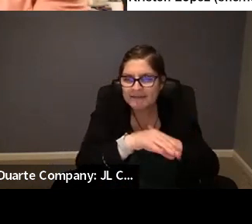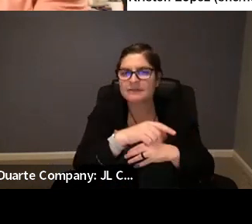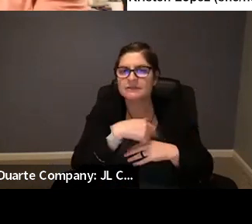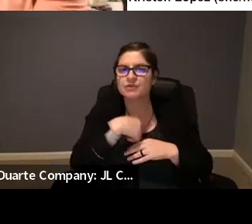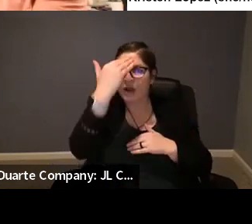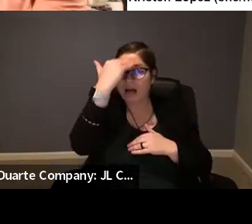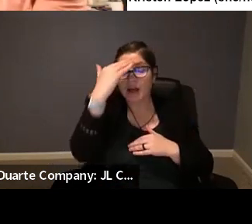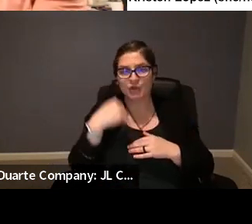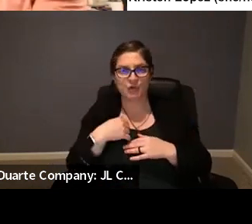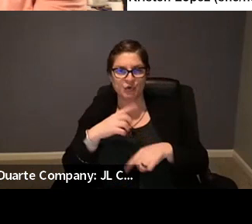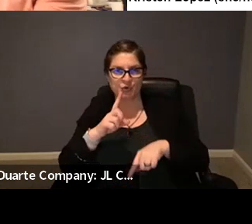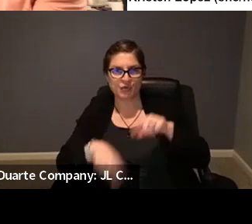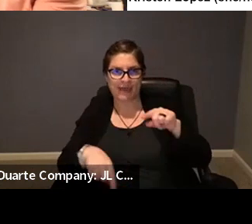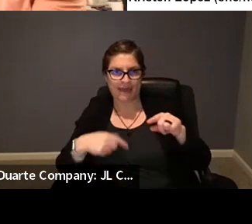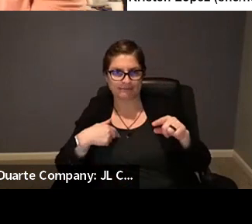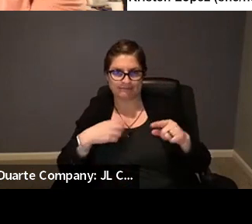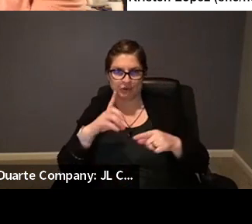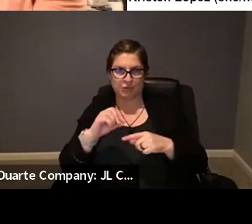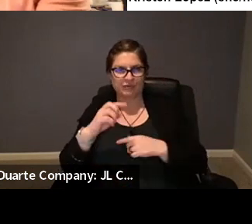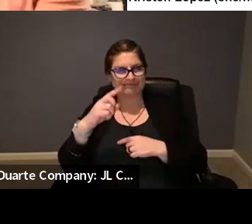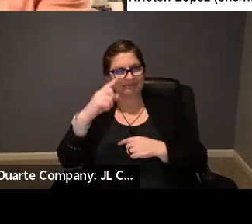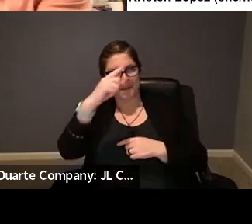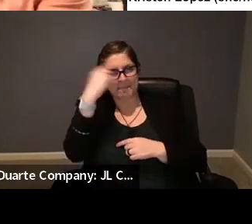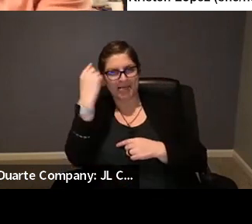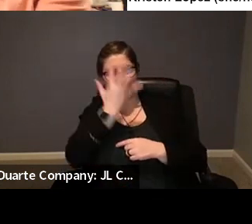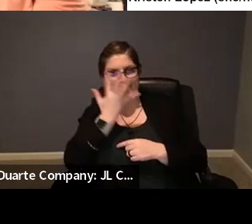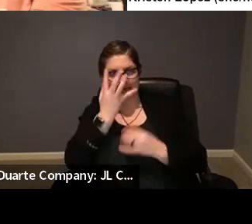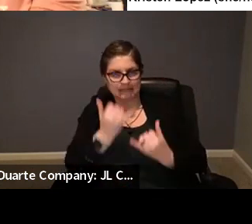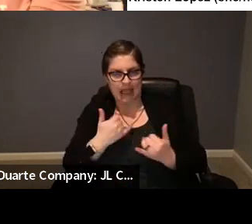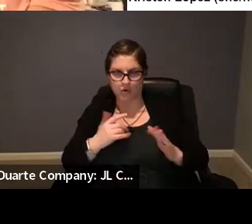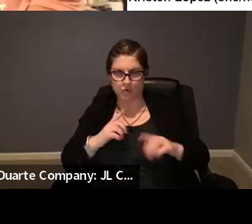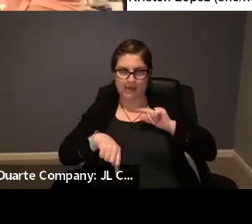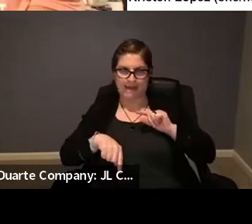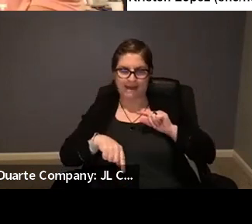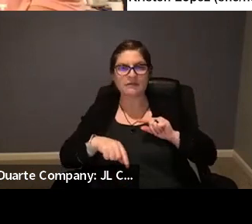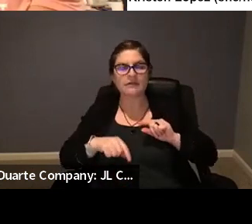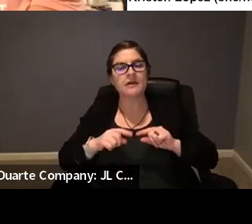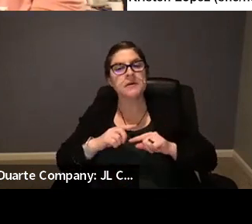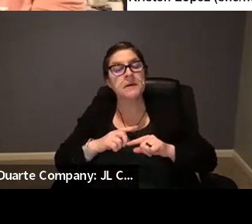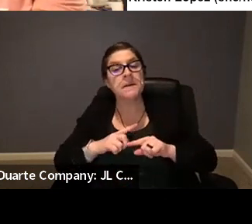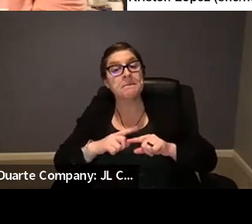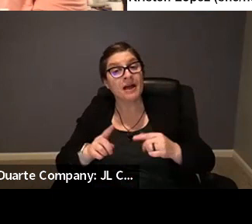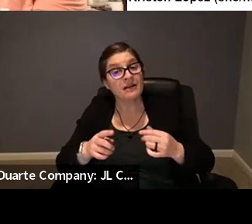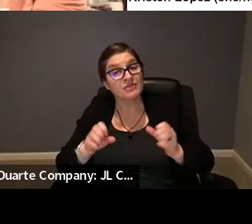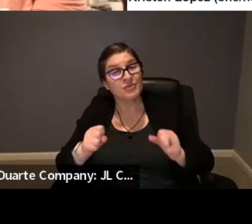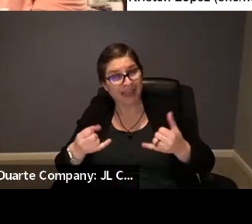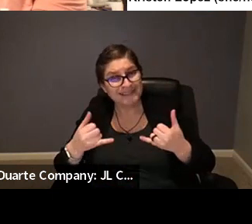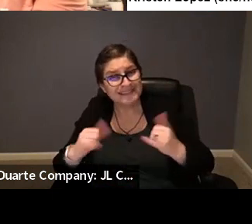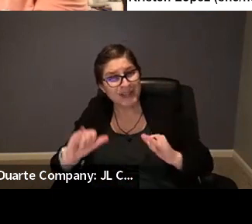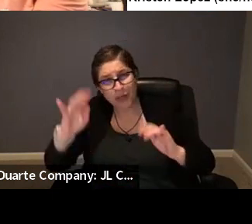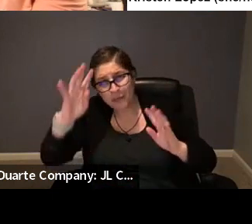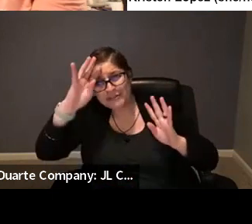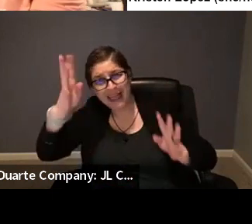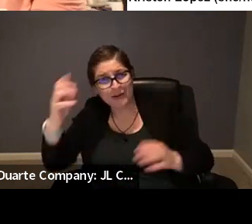you have like a Ralph Northam who did it and still got to be governor. But like you can't do that in a movie now where you can still like pretend like you